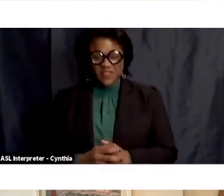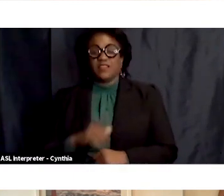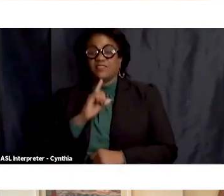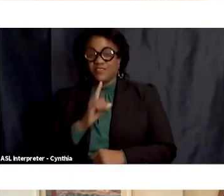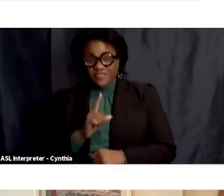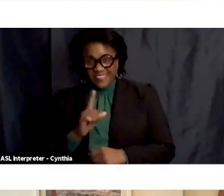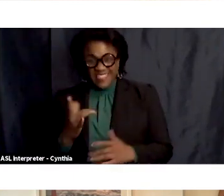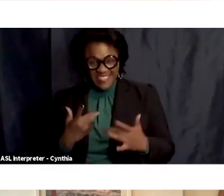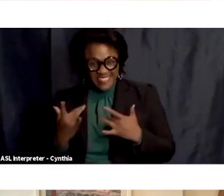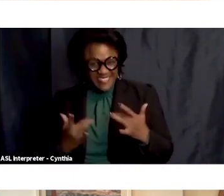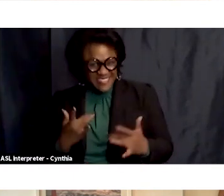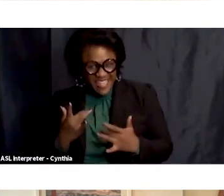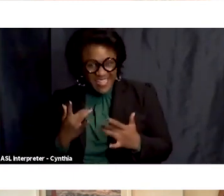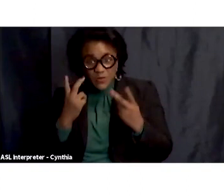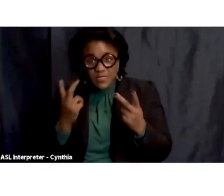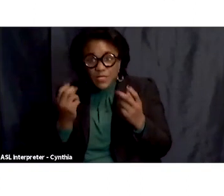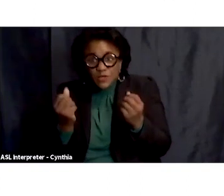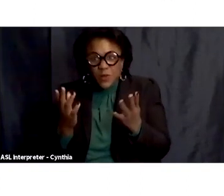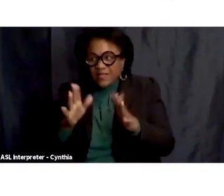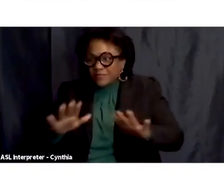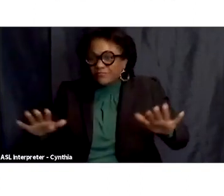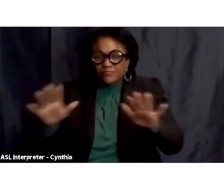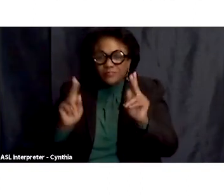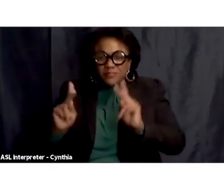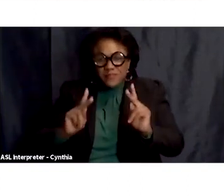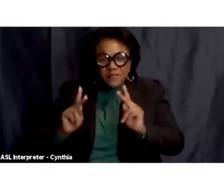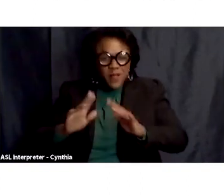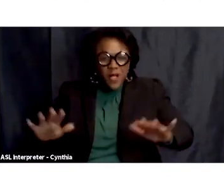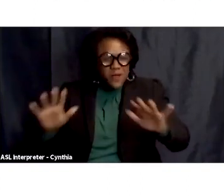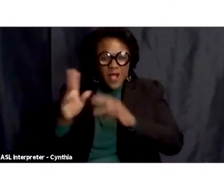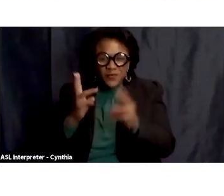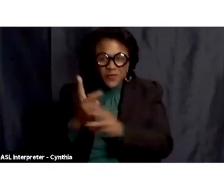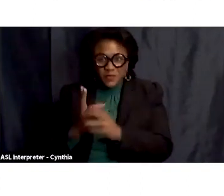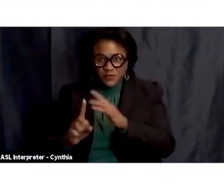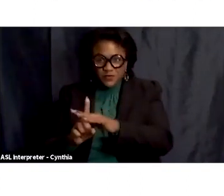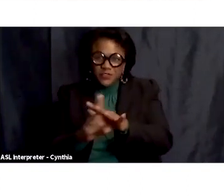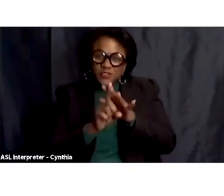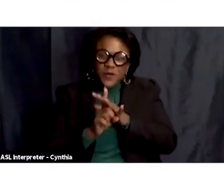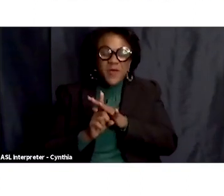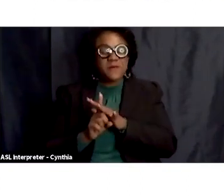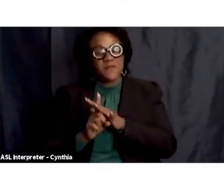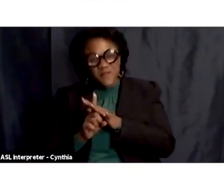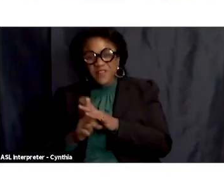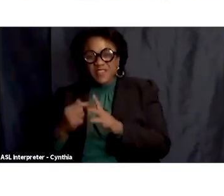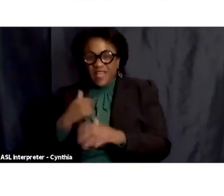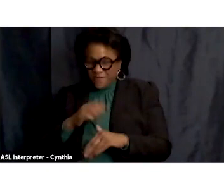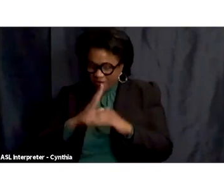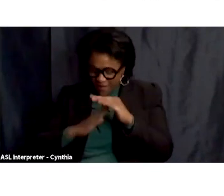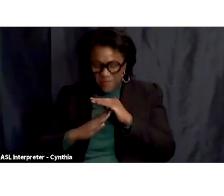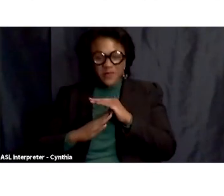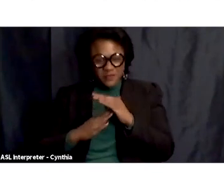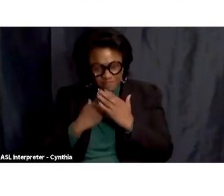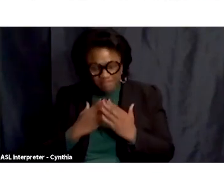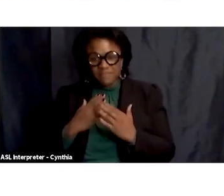Really exciting to see so many folks from around the world who have shown up for this. I'm very humbled by that.